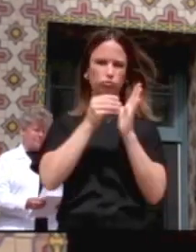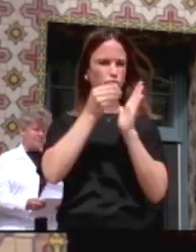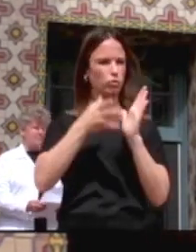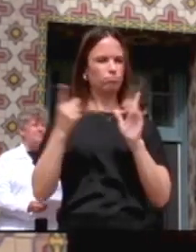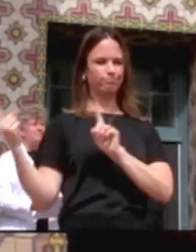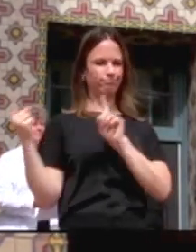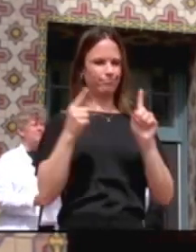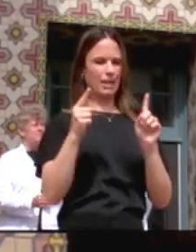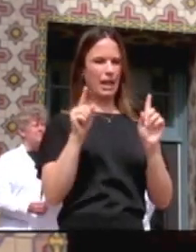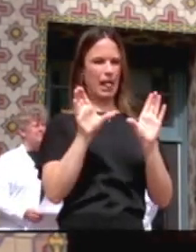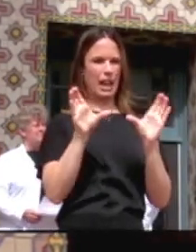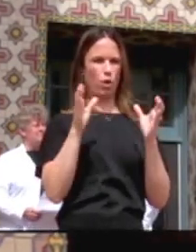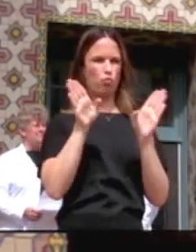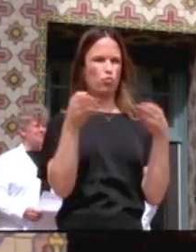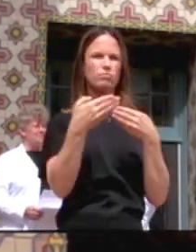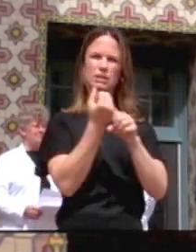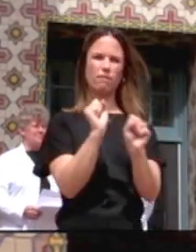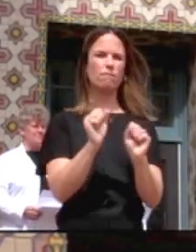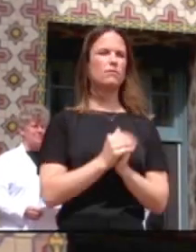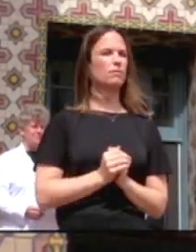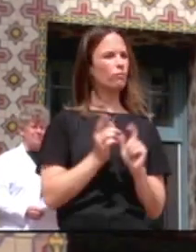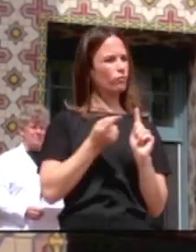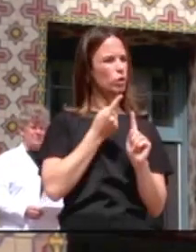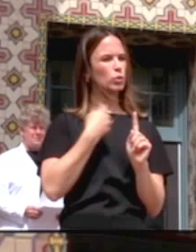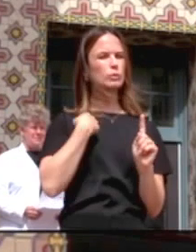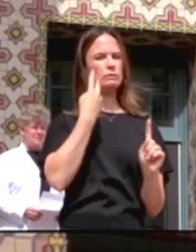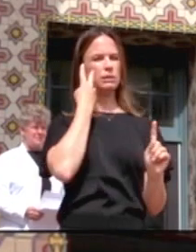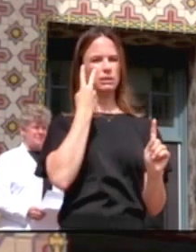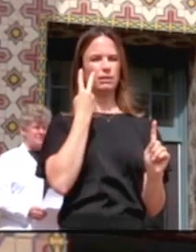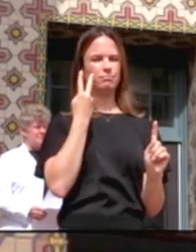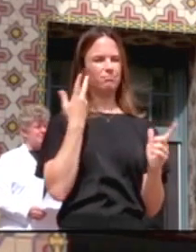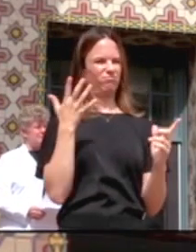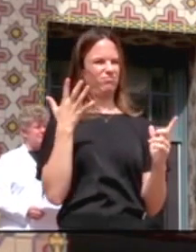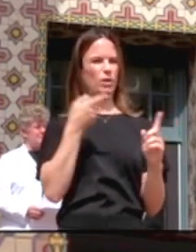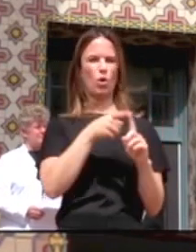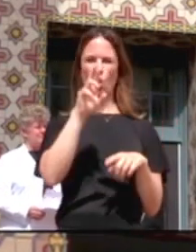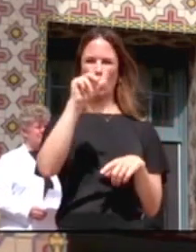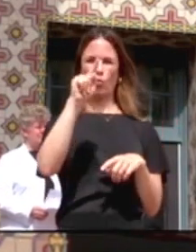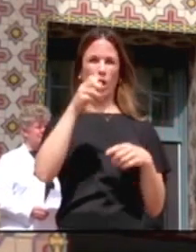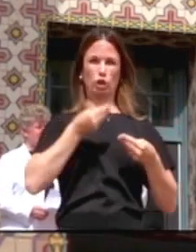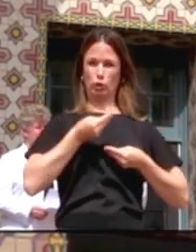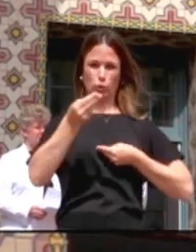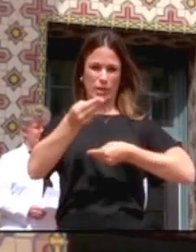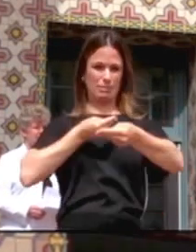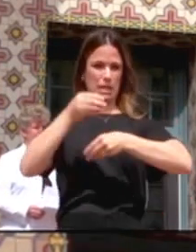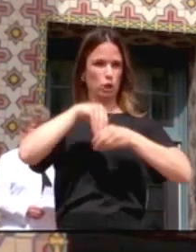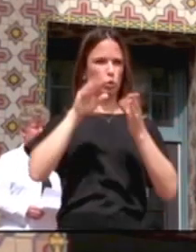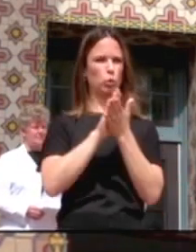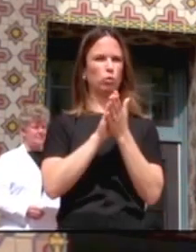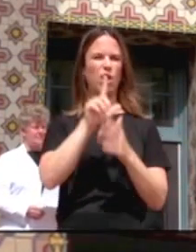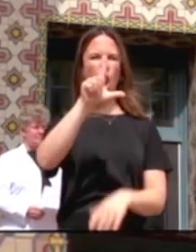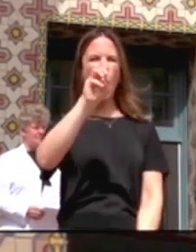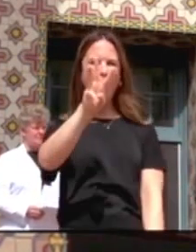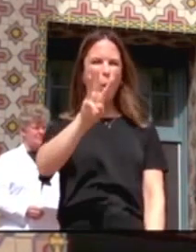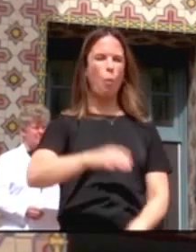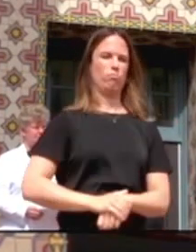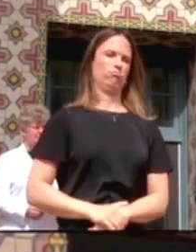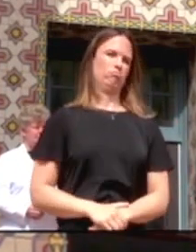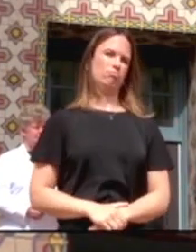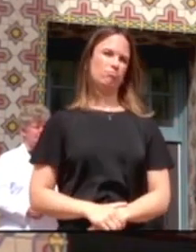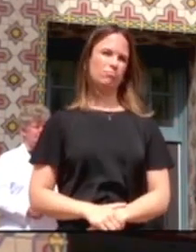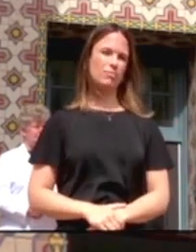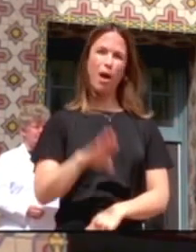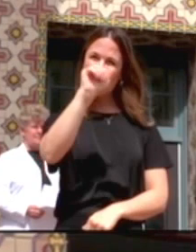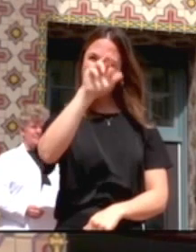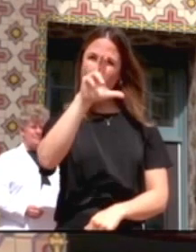in classrooms safely. First, we've seen firsthand that the rate of transmission within schools is low.